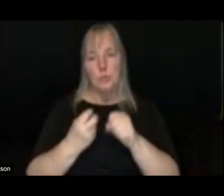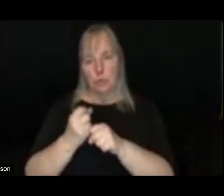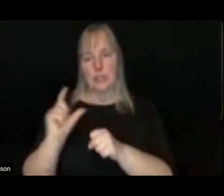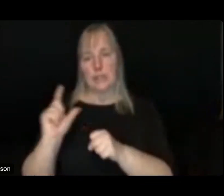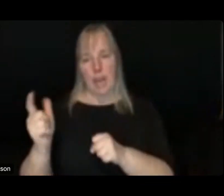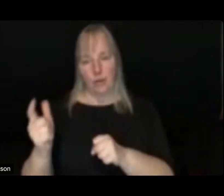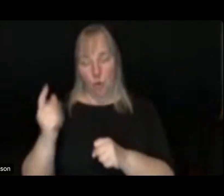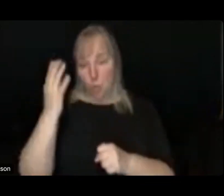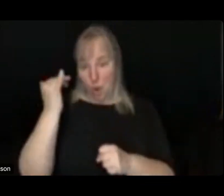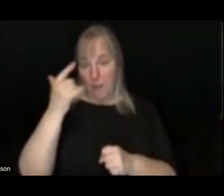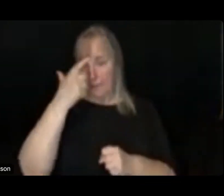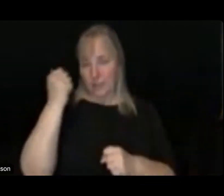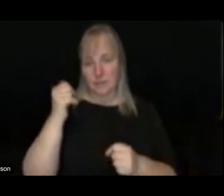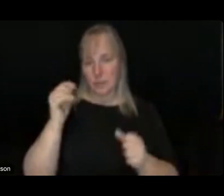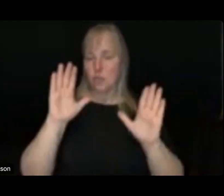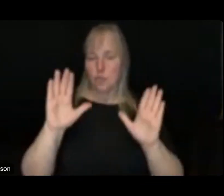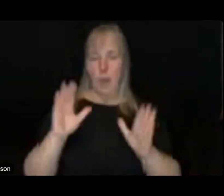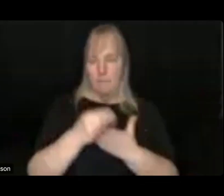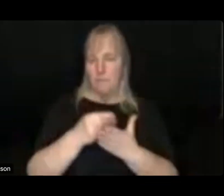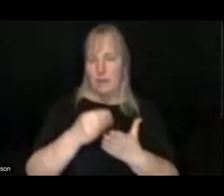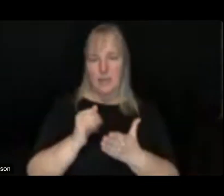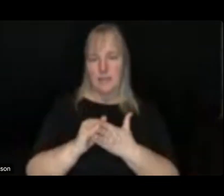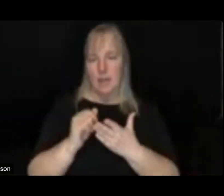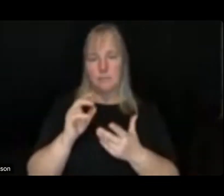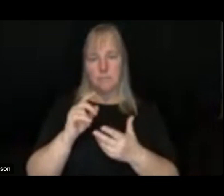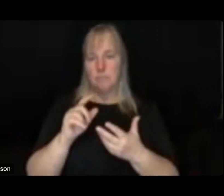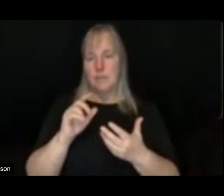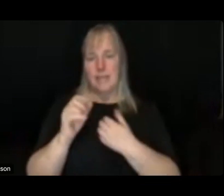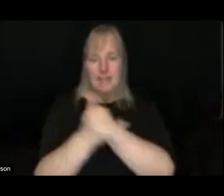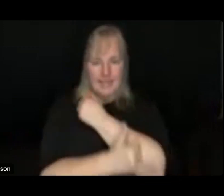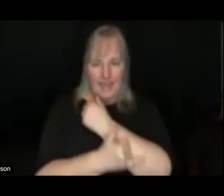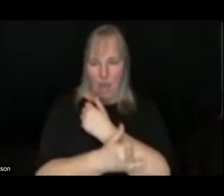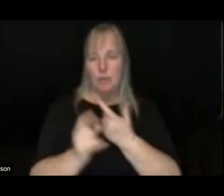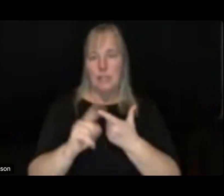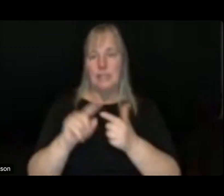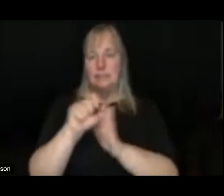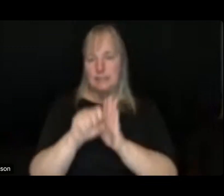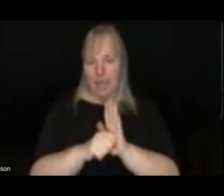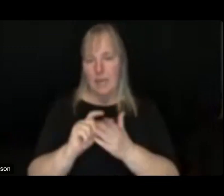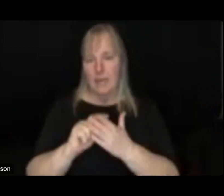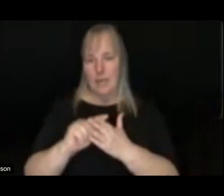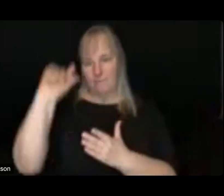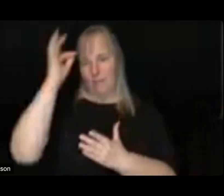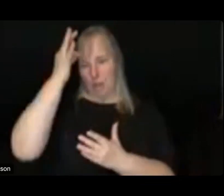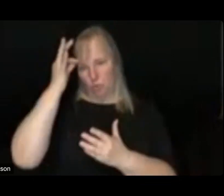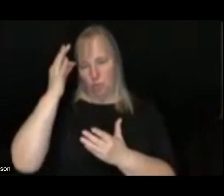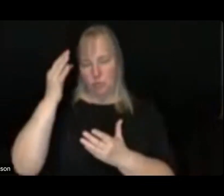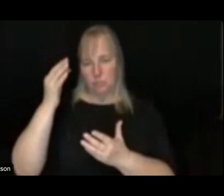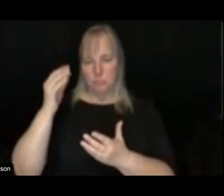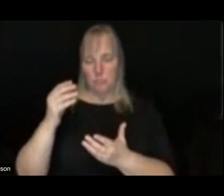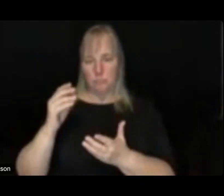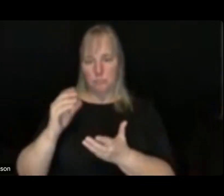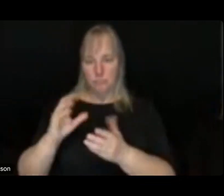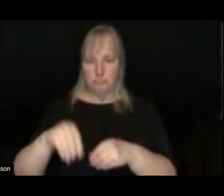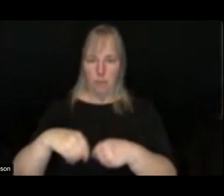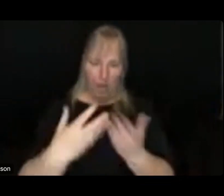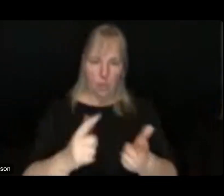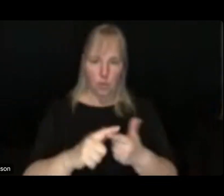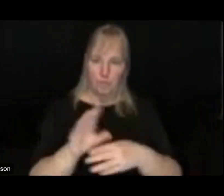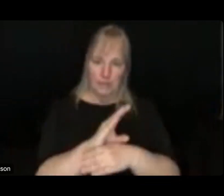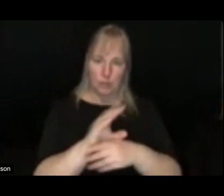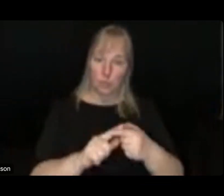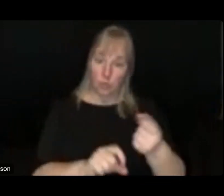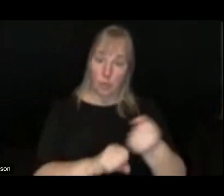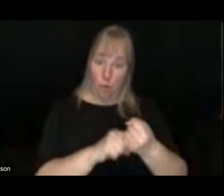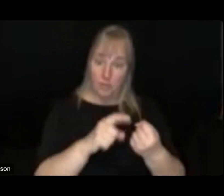to the great funds that the county, state, and federal government were able to provide our businesses to support them. But it does seem like